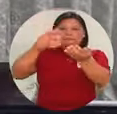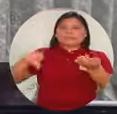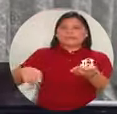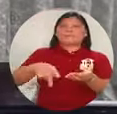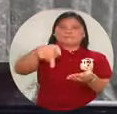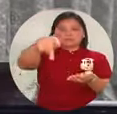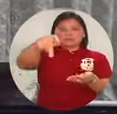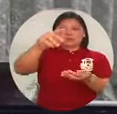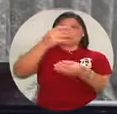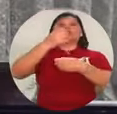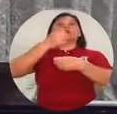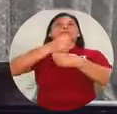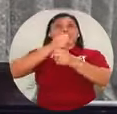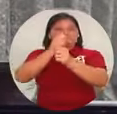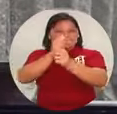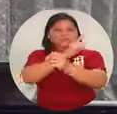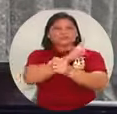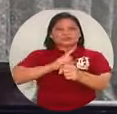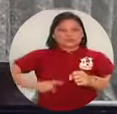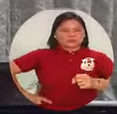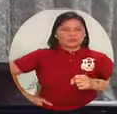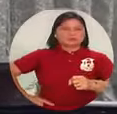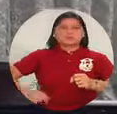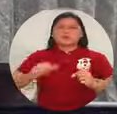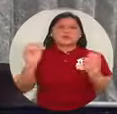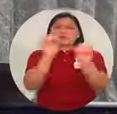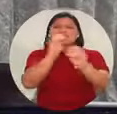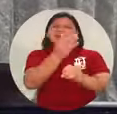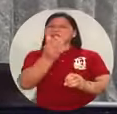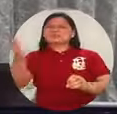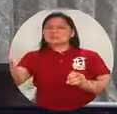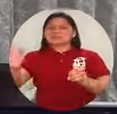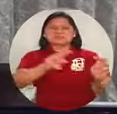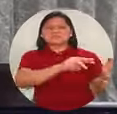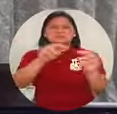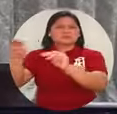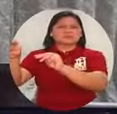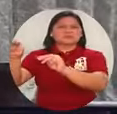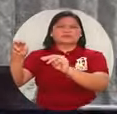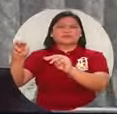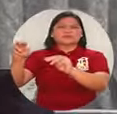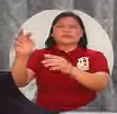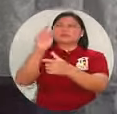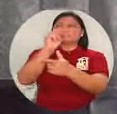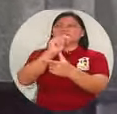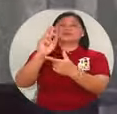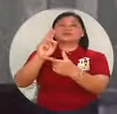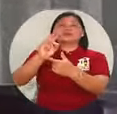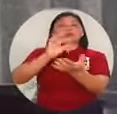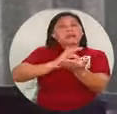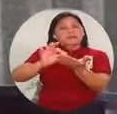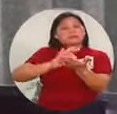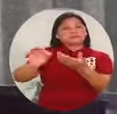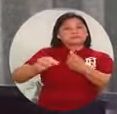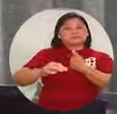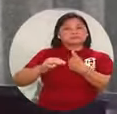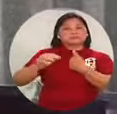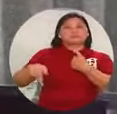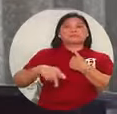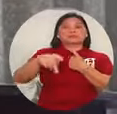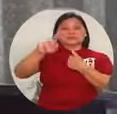Paul made to the Lord. None of those things move me, neither count I my life dear unto myself,